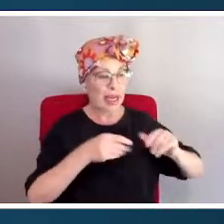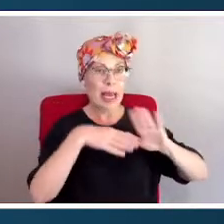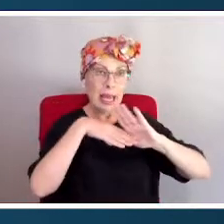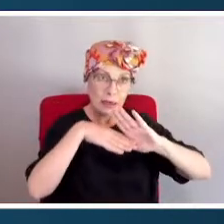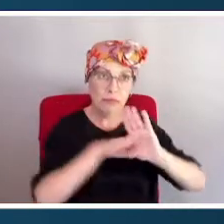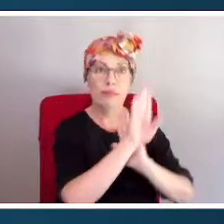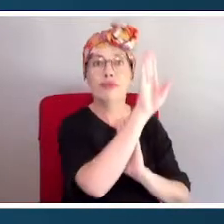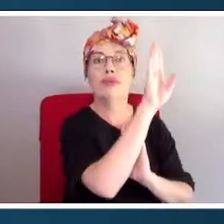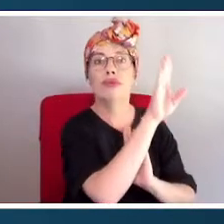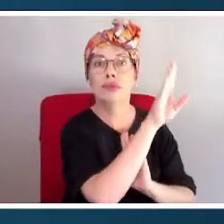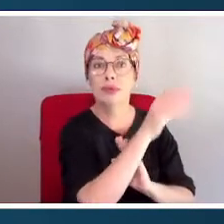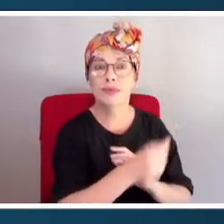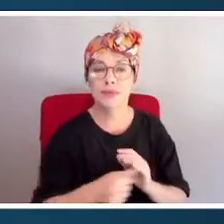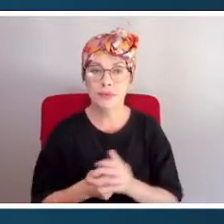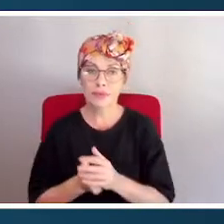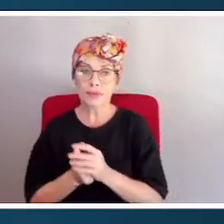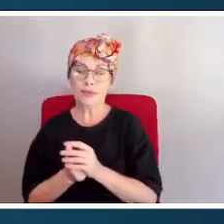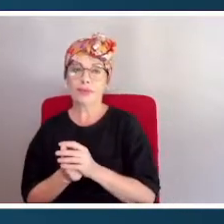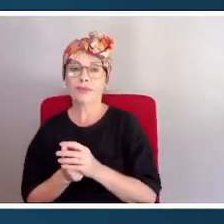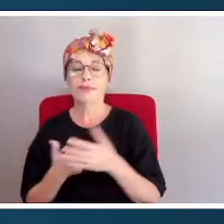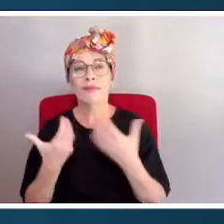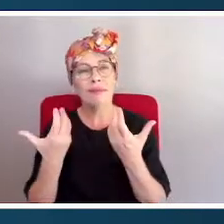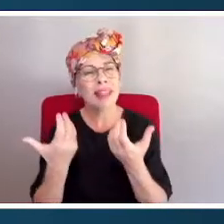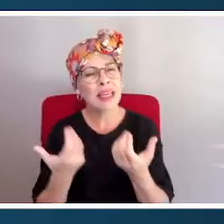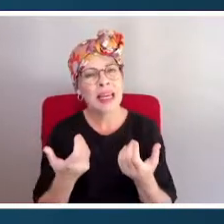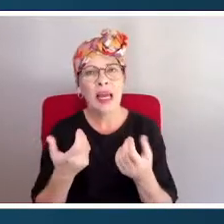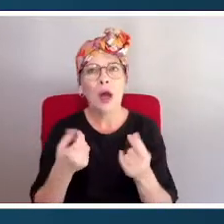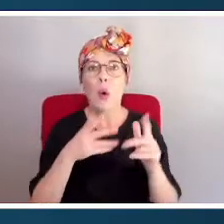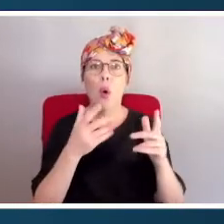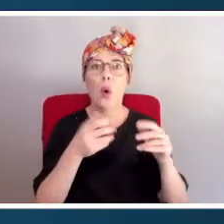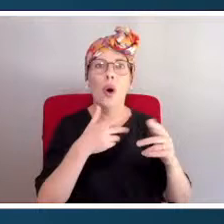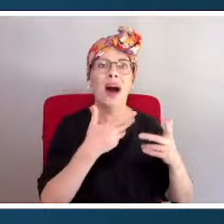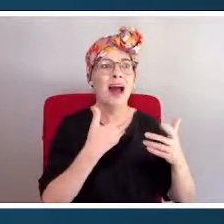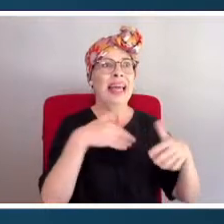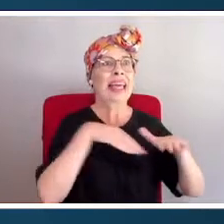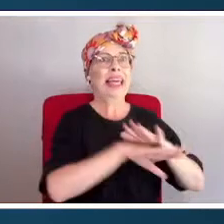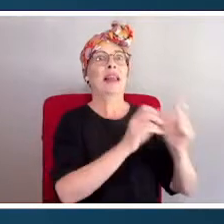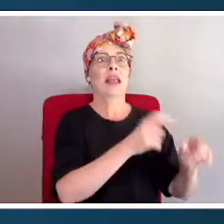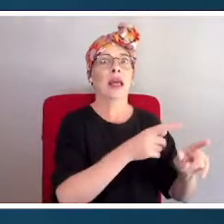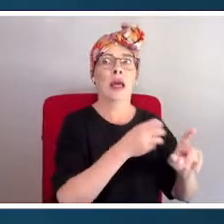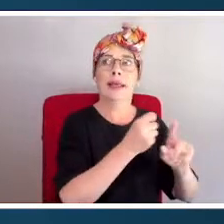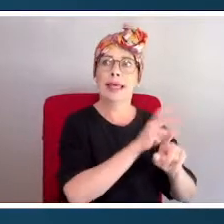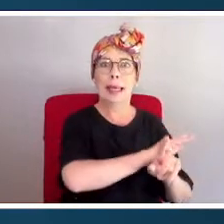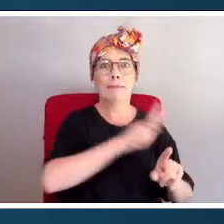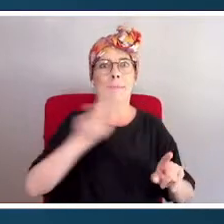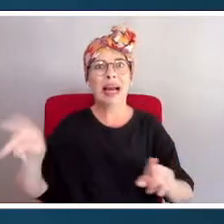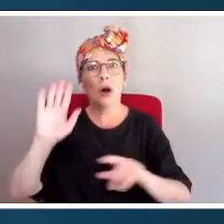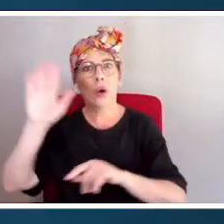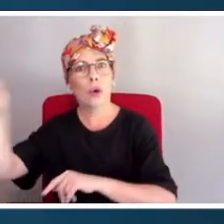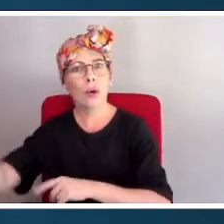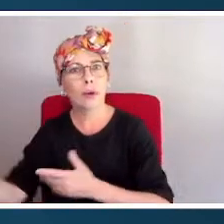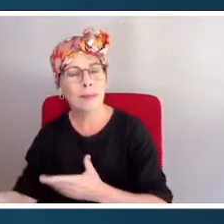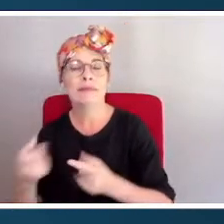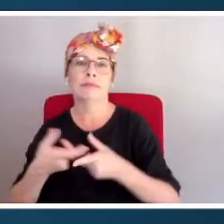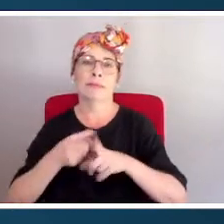a visa-free or a system where, you know, there is free movement of people, businesses,